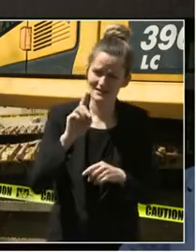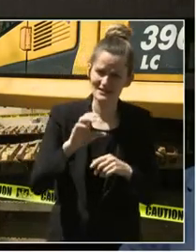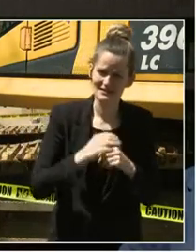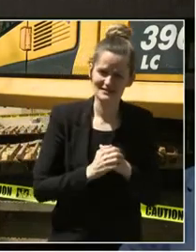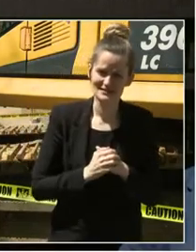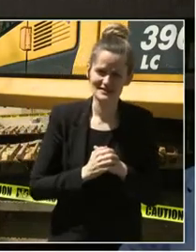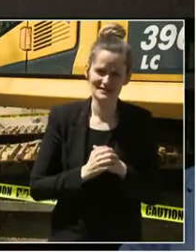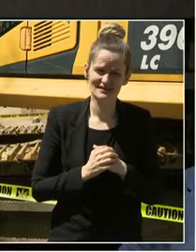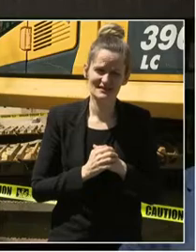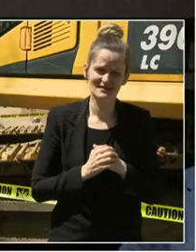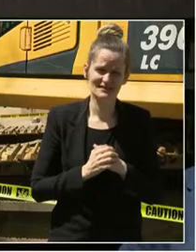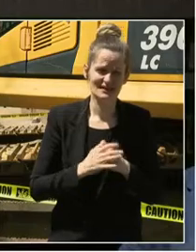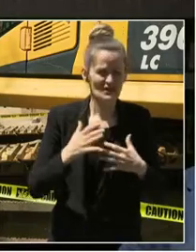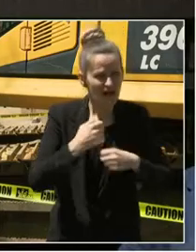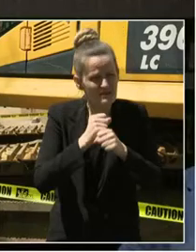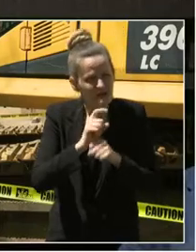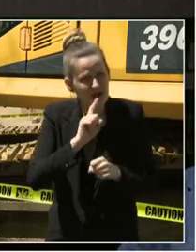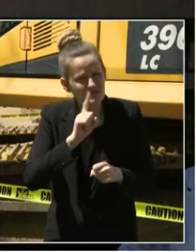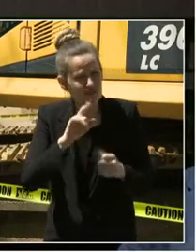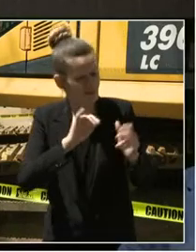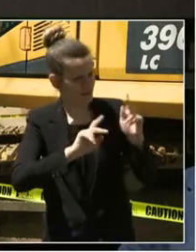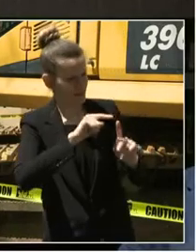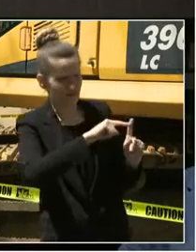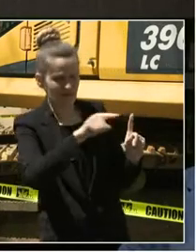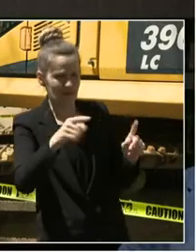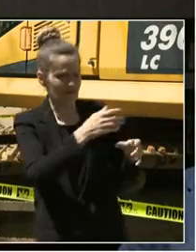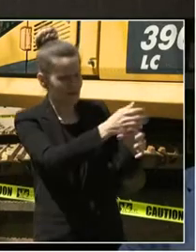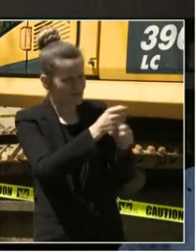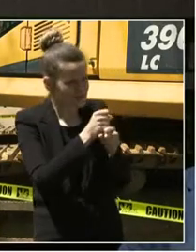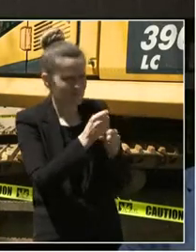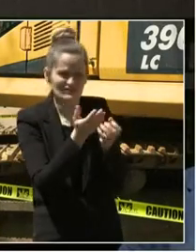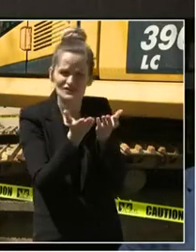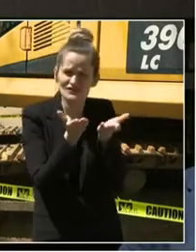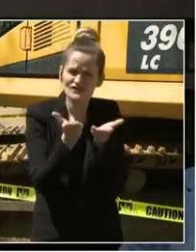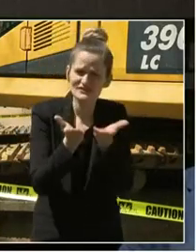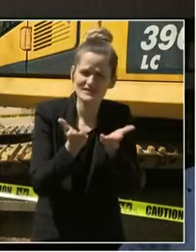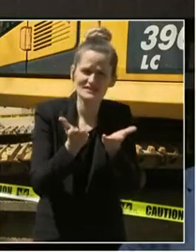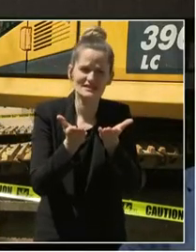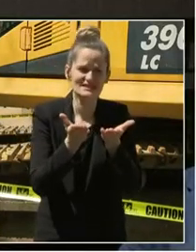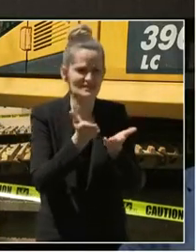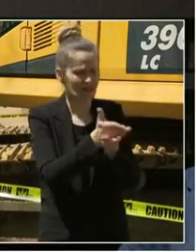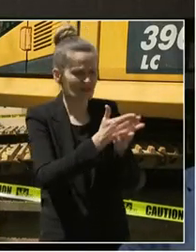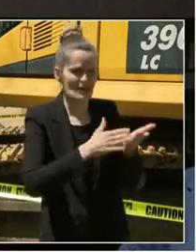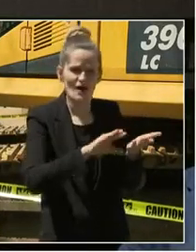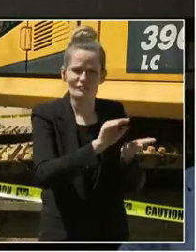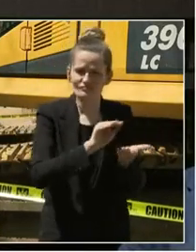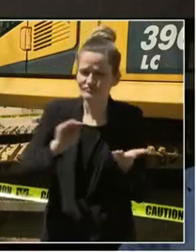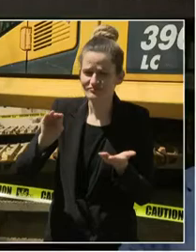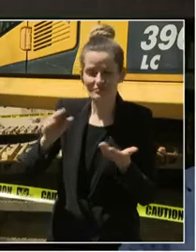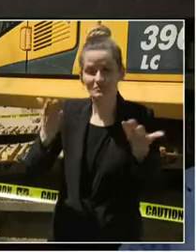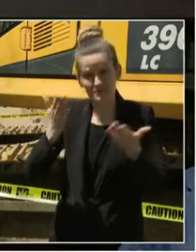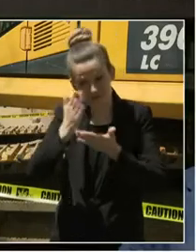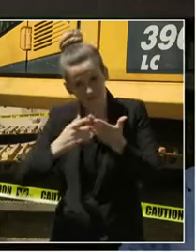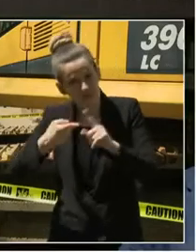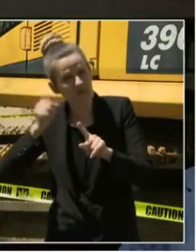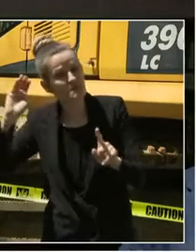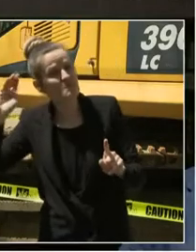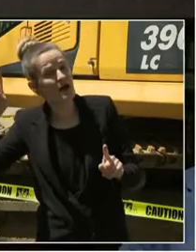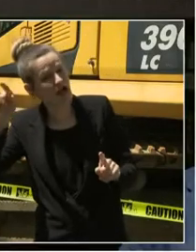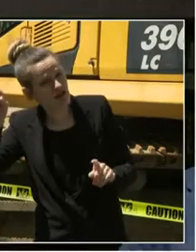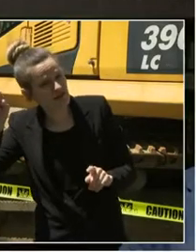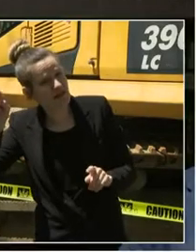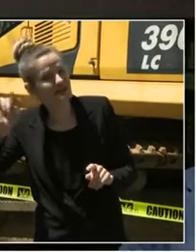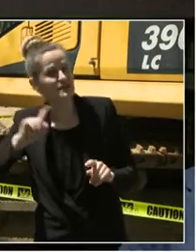go to services that will be available to them. Some will be in Maryland, at least in the beginning anyway, but not